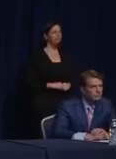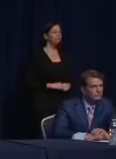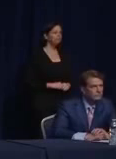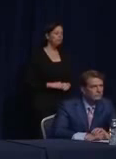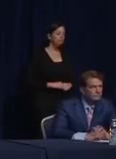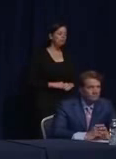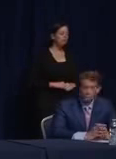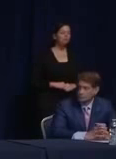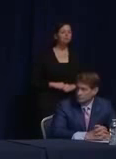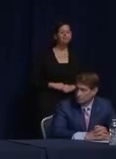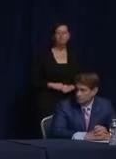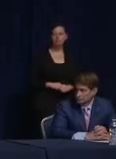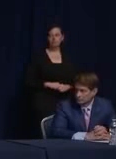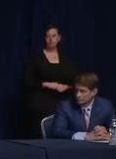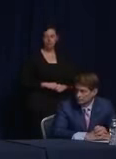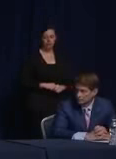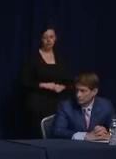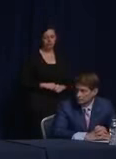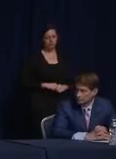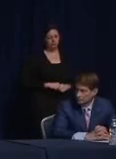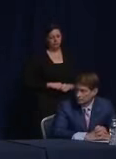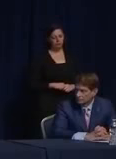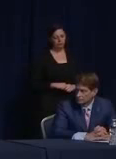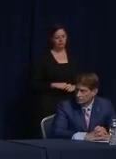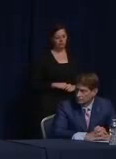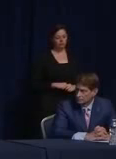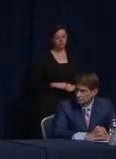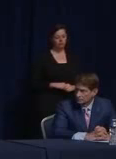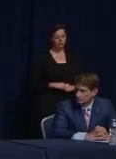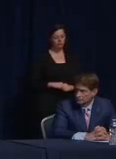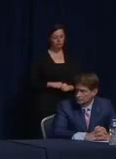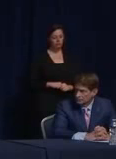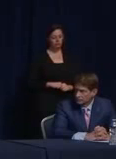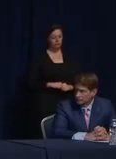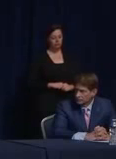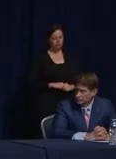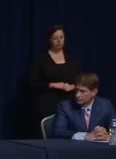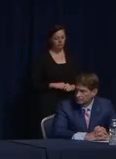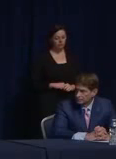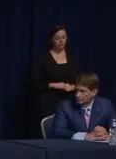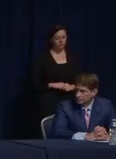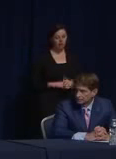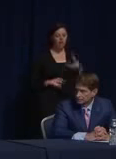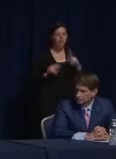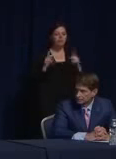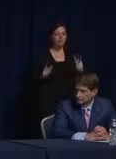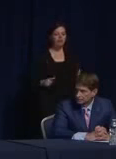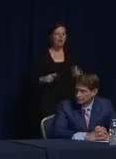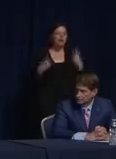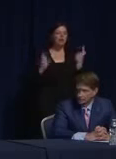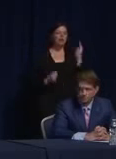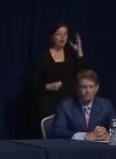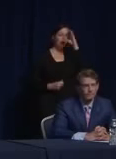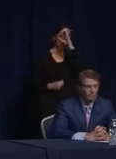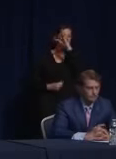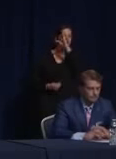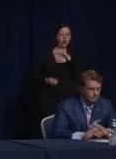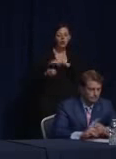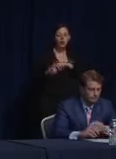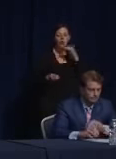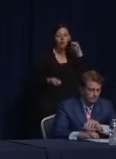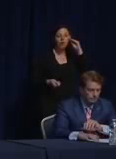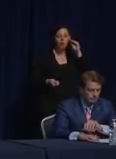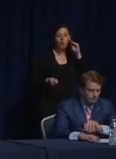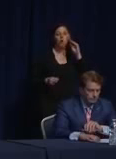I've spoken repeatedly about our concern for individuals who reside in long-term care facilities, especially our